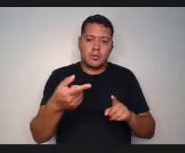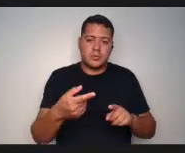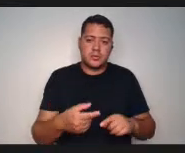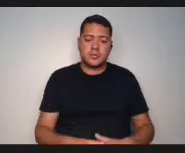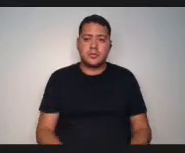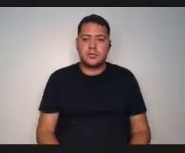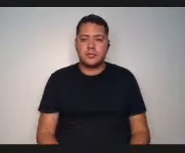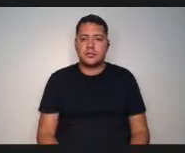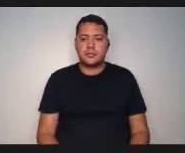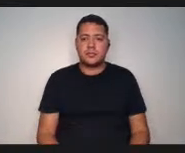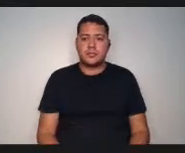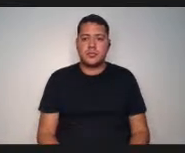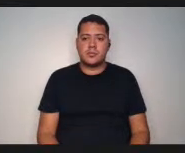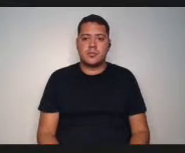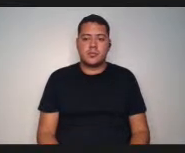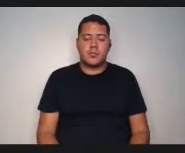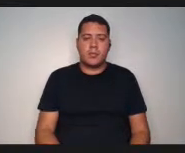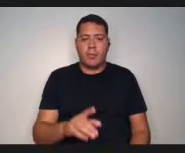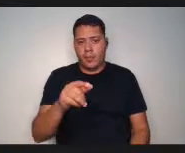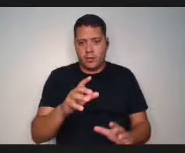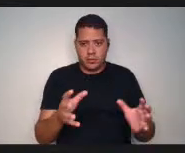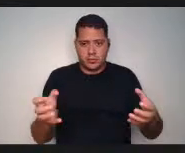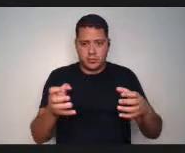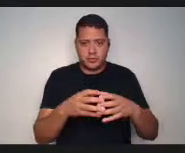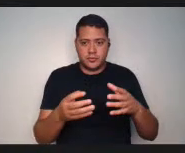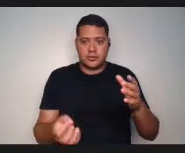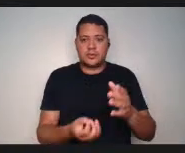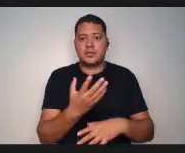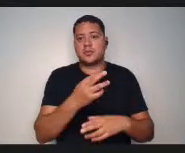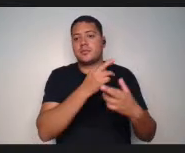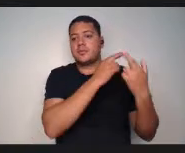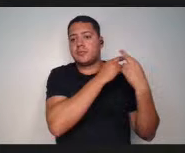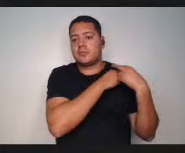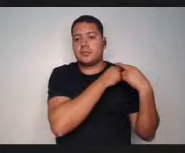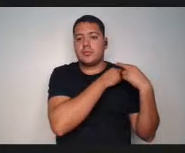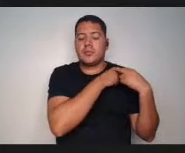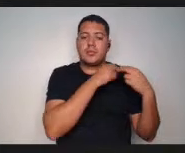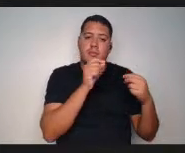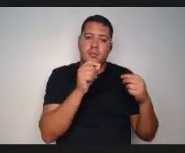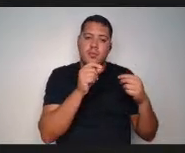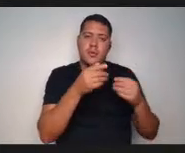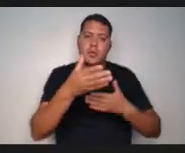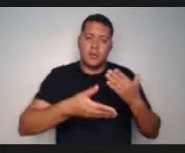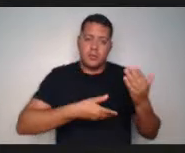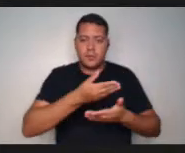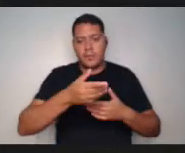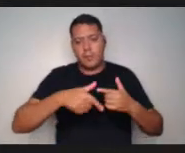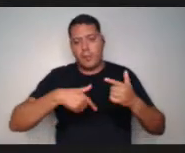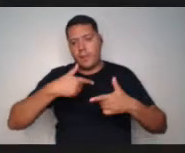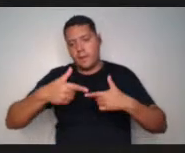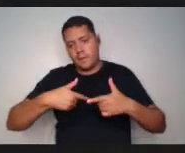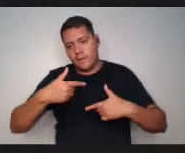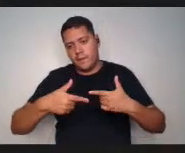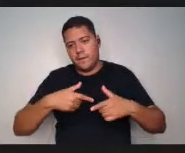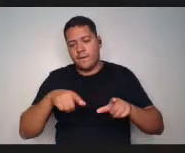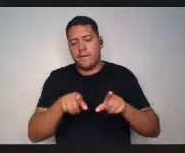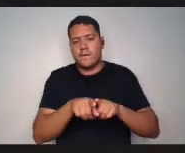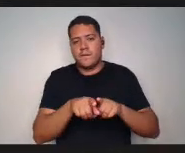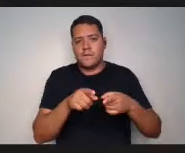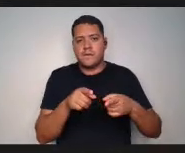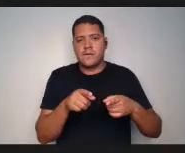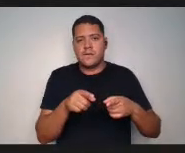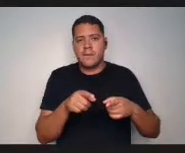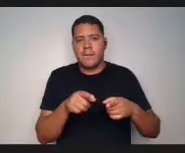and safety, and customer service. So it involved labor and management and workers in creating this